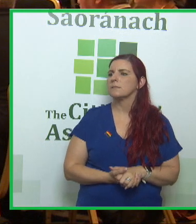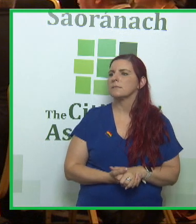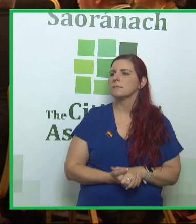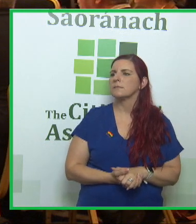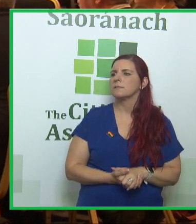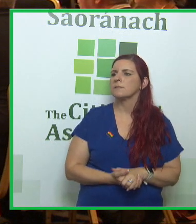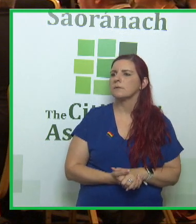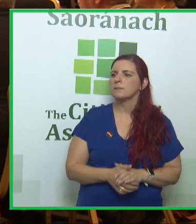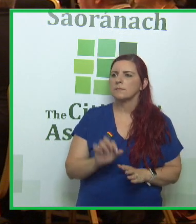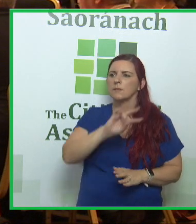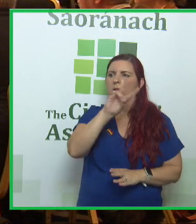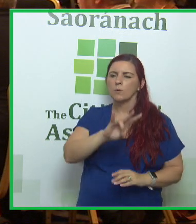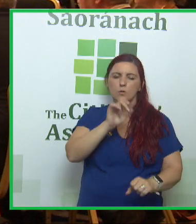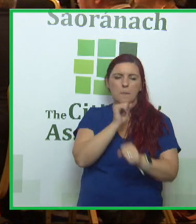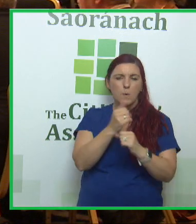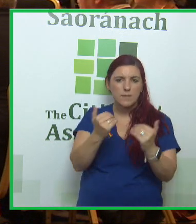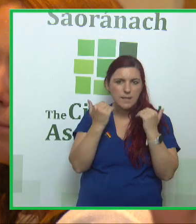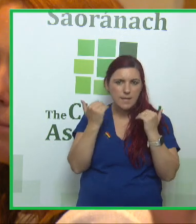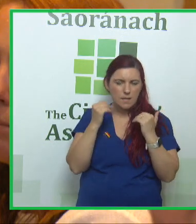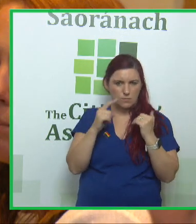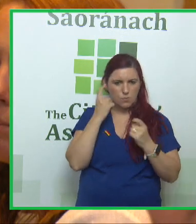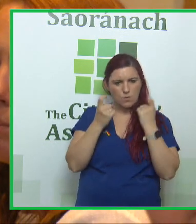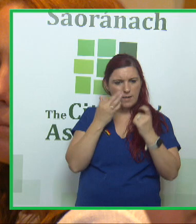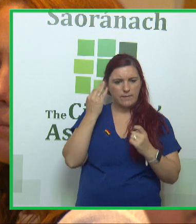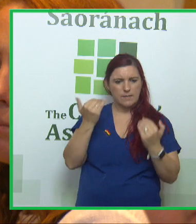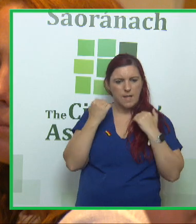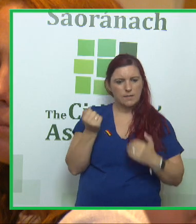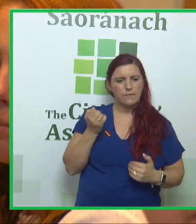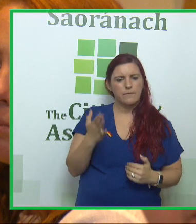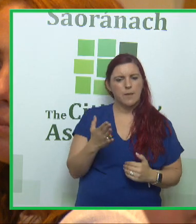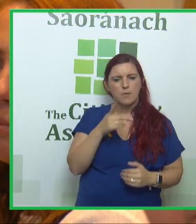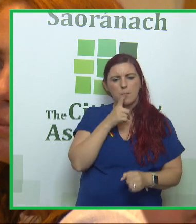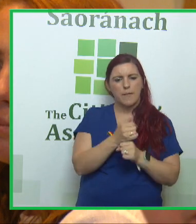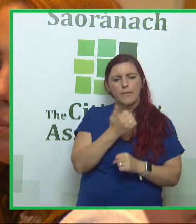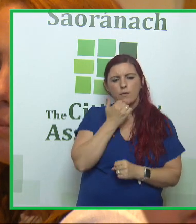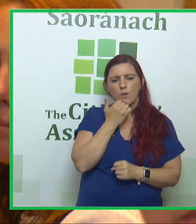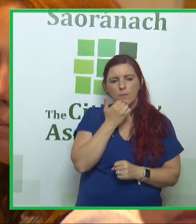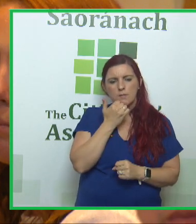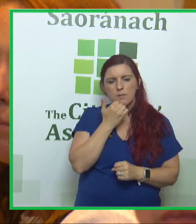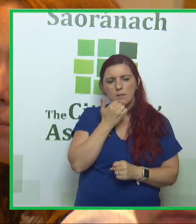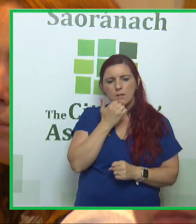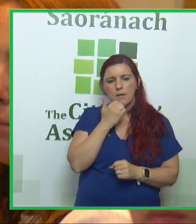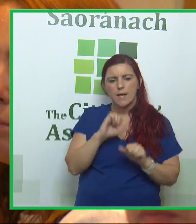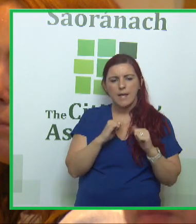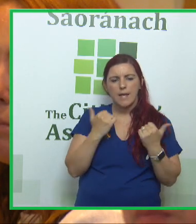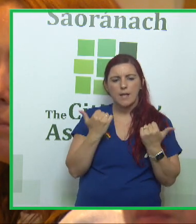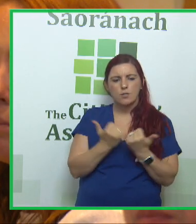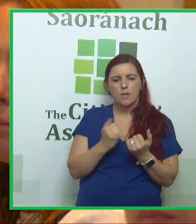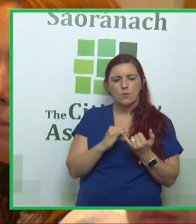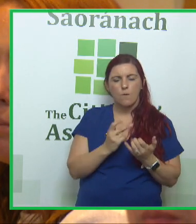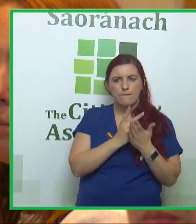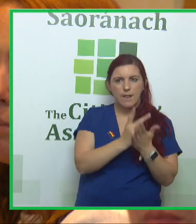Our question is around data. We're wondering if there is data available on the numbers of agencies that are both voluntary